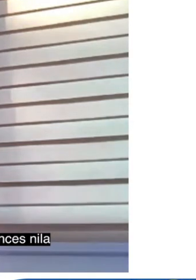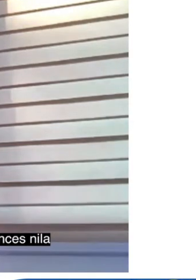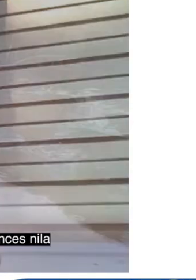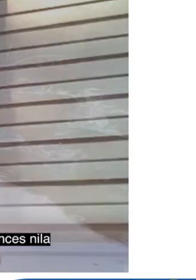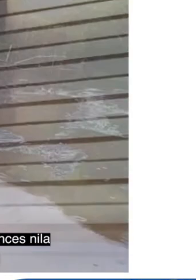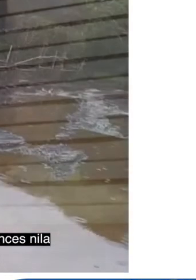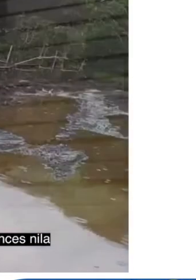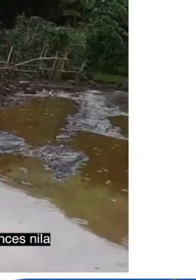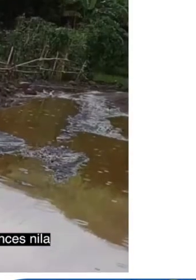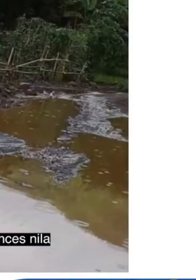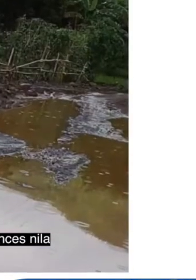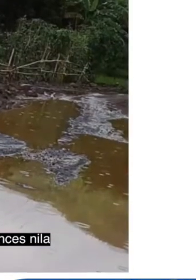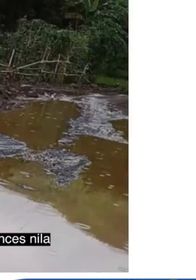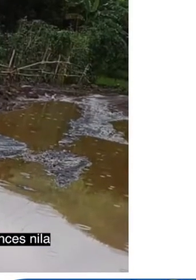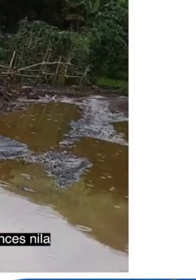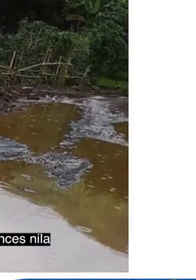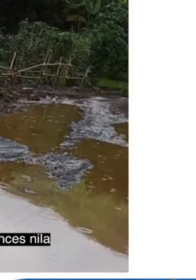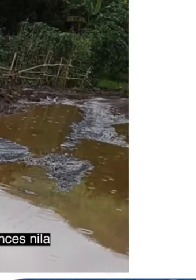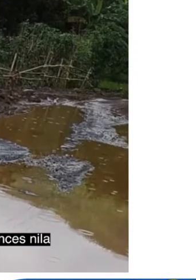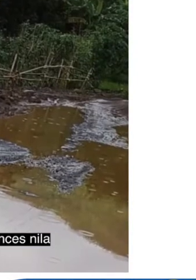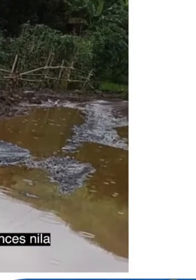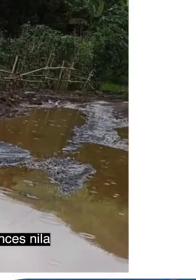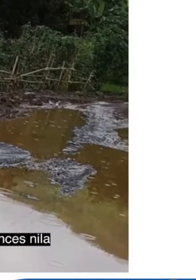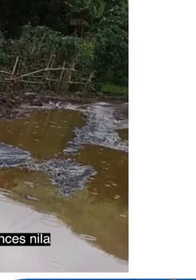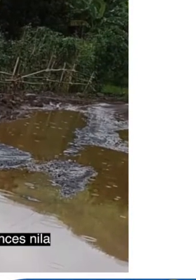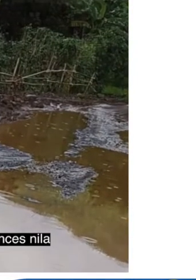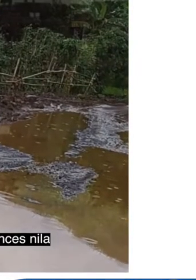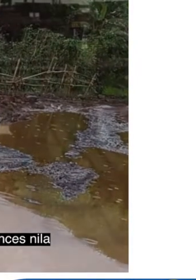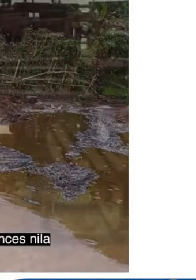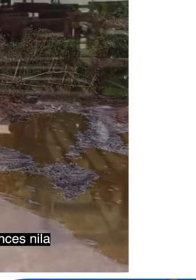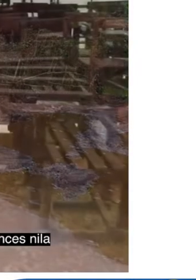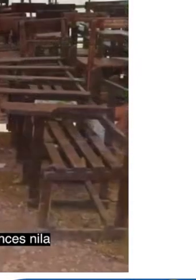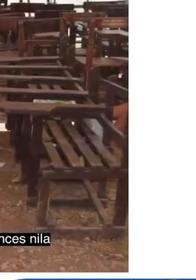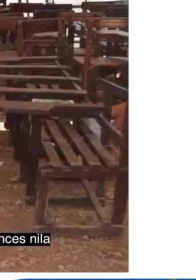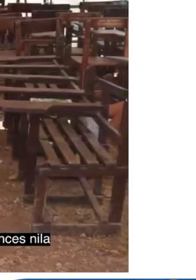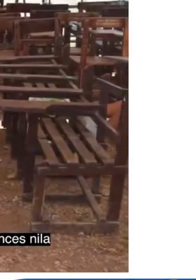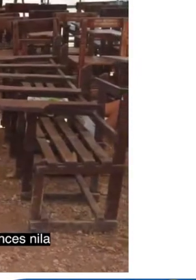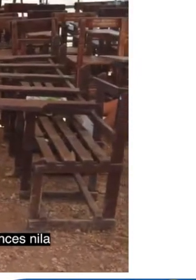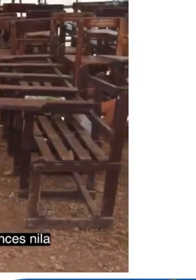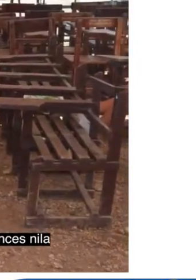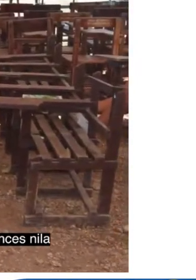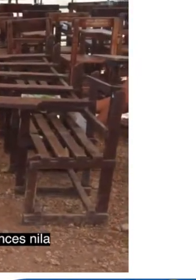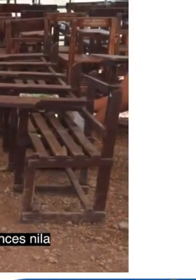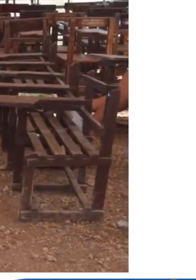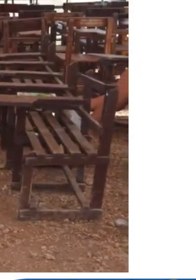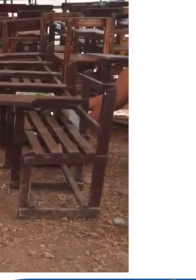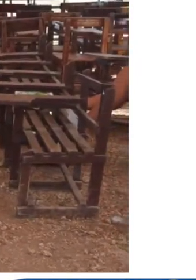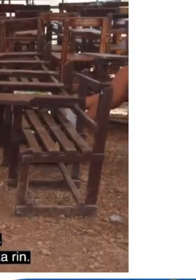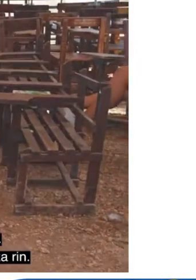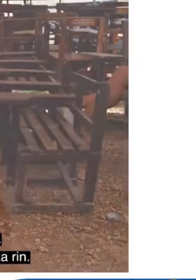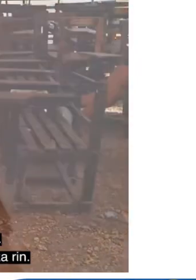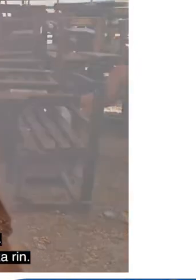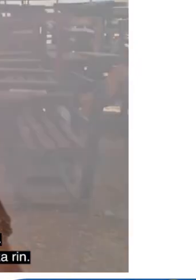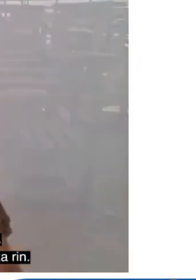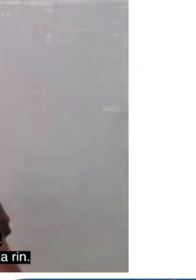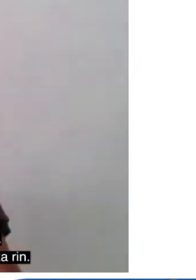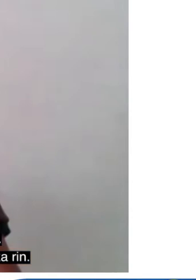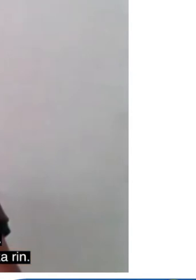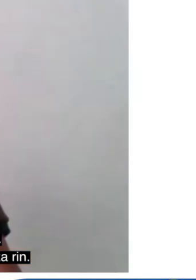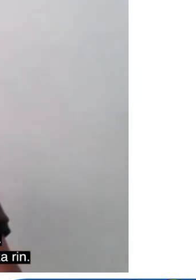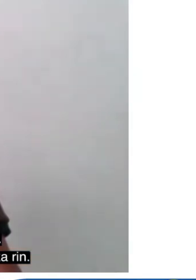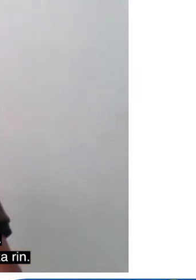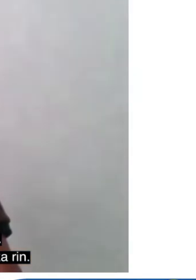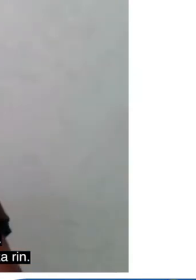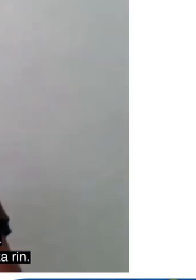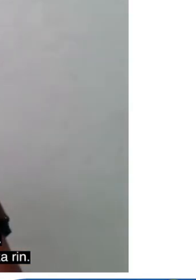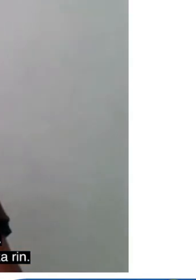isang typhoon na malakas, so nababawasan talaga yung mga references nila kasi nasisira yung school or yung library. Sa Albarca,